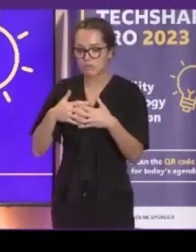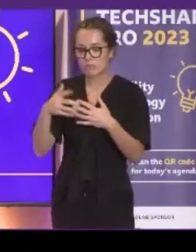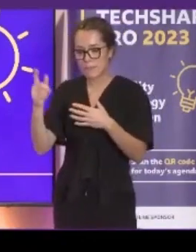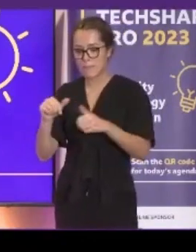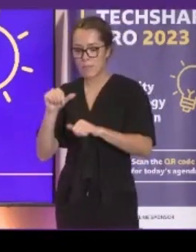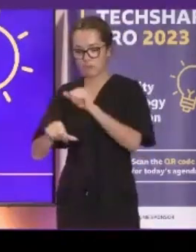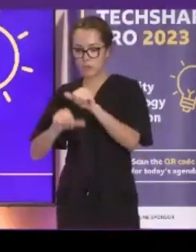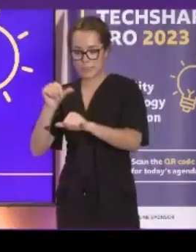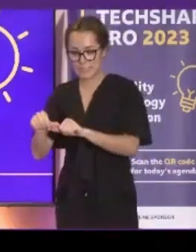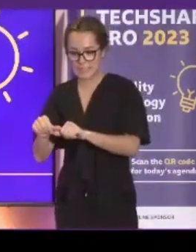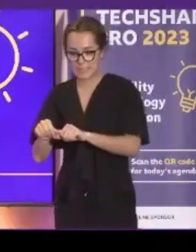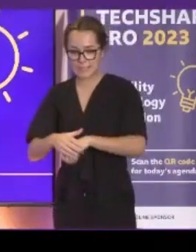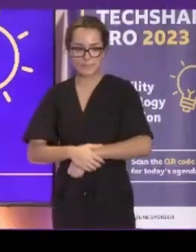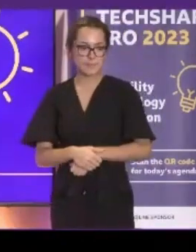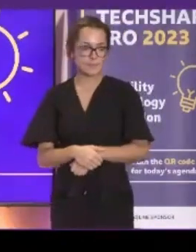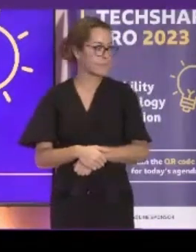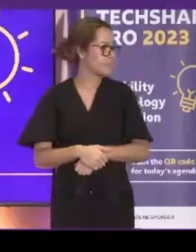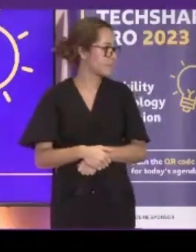processes. Yeah, that's great.